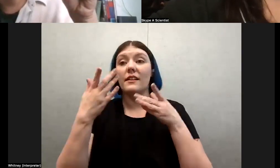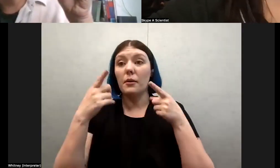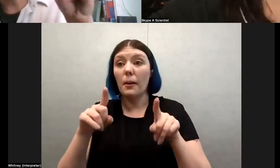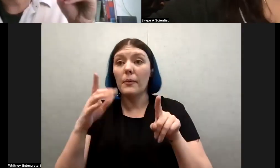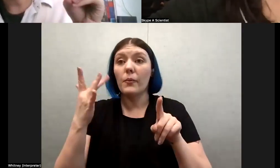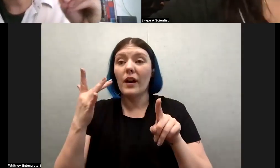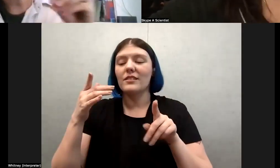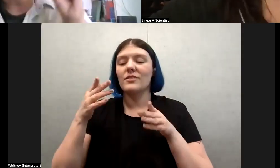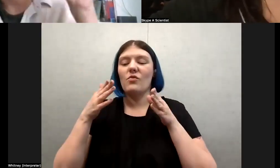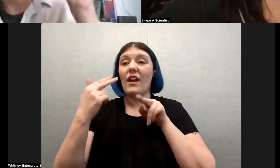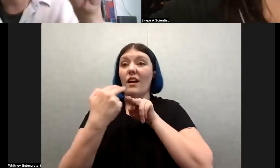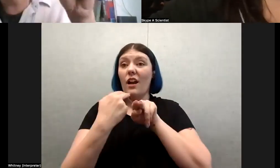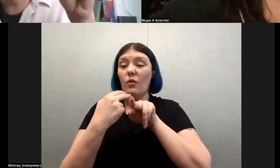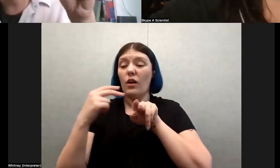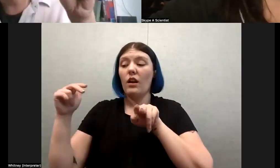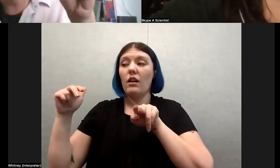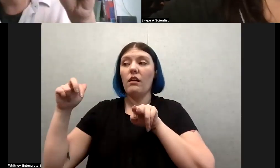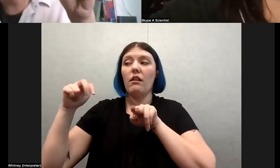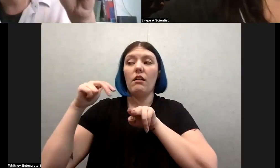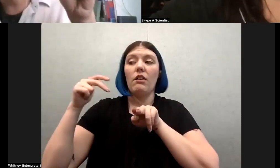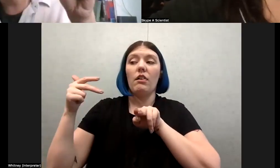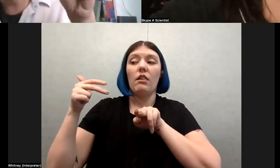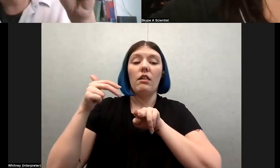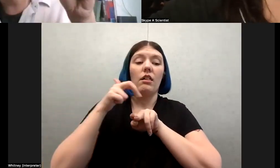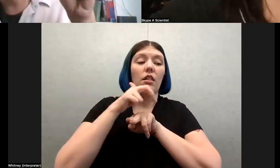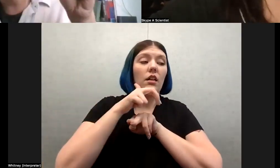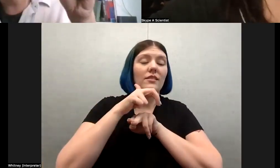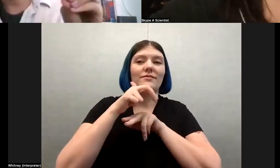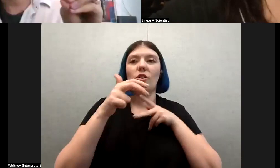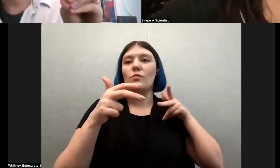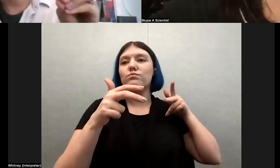trying to cross a highway, they're trying to cross a road, and a car doesn't see them in